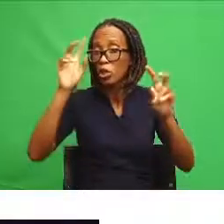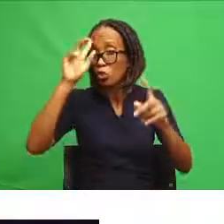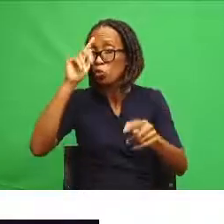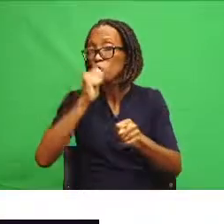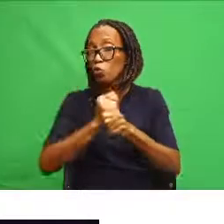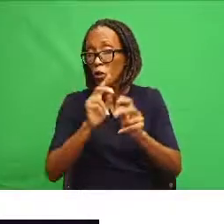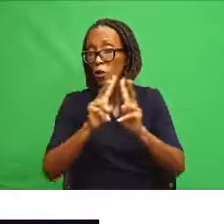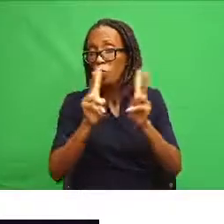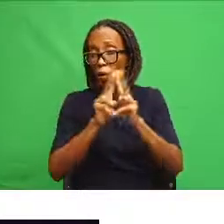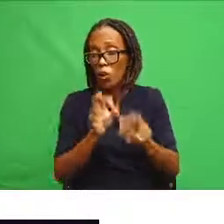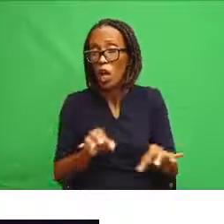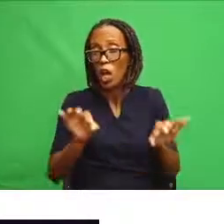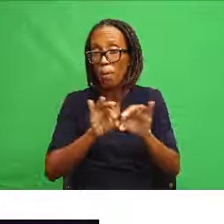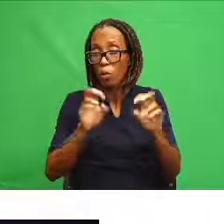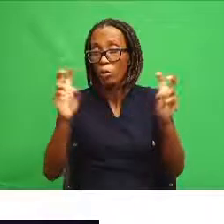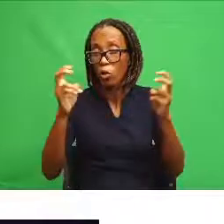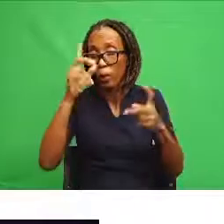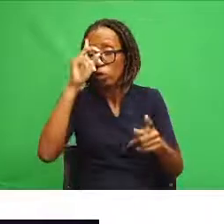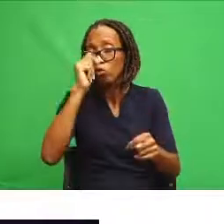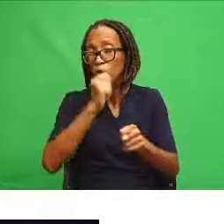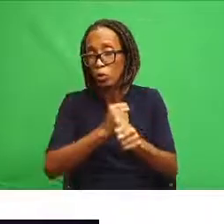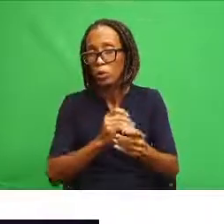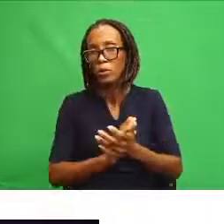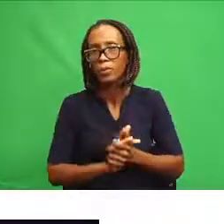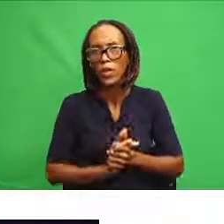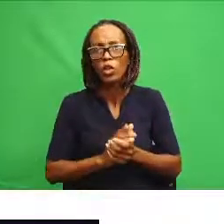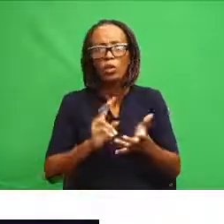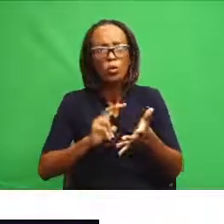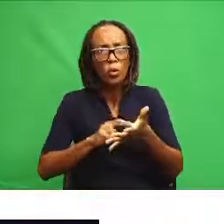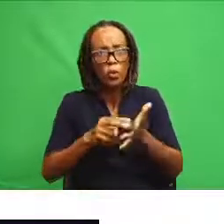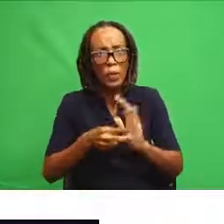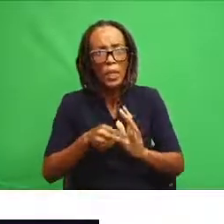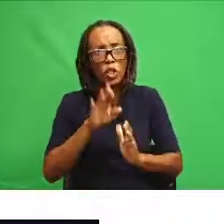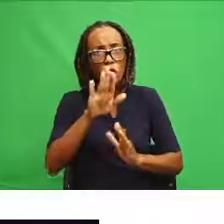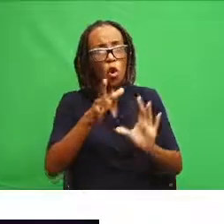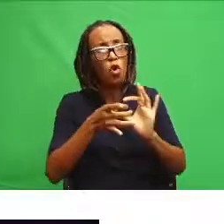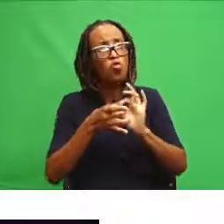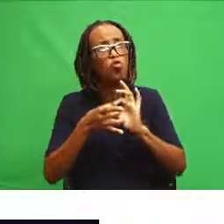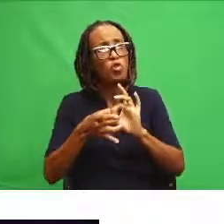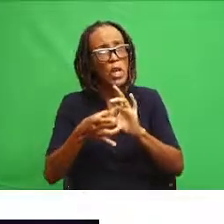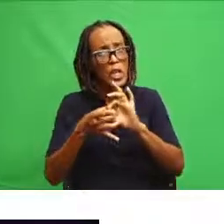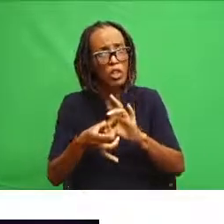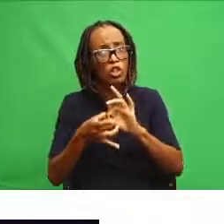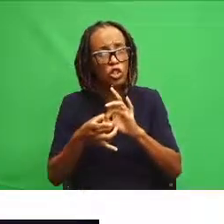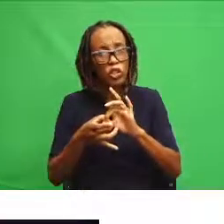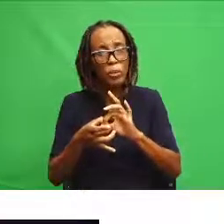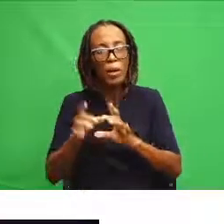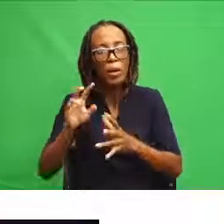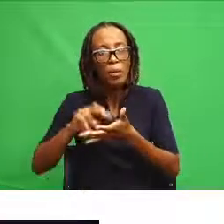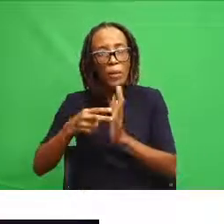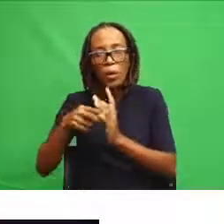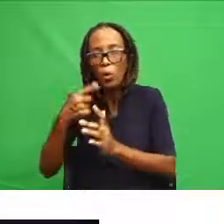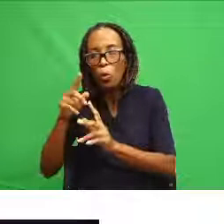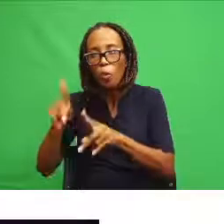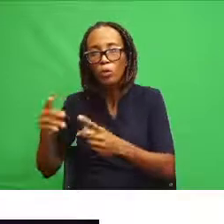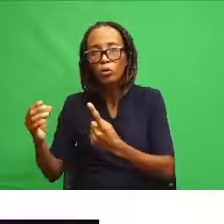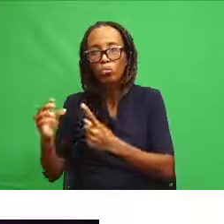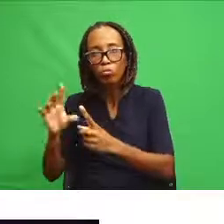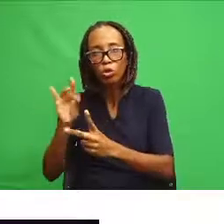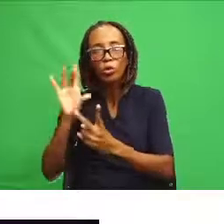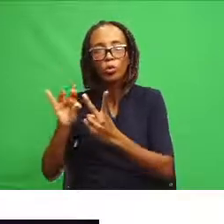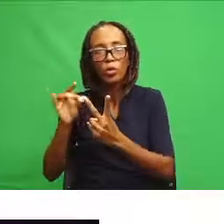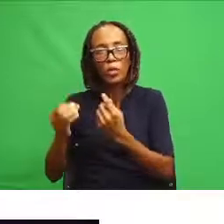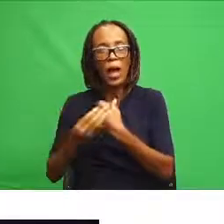very critical element in the whole thing. So, you know, the quality of your relationships will impact that decision. Thank you so